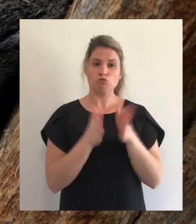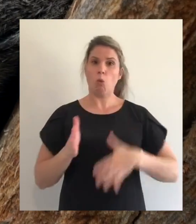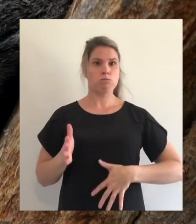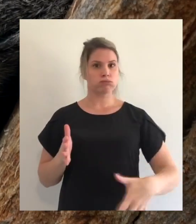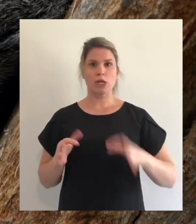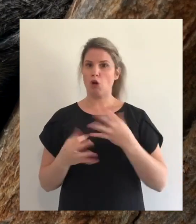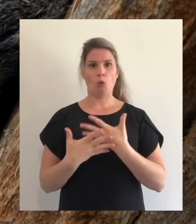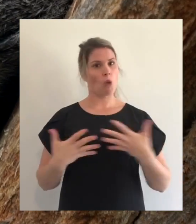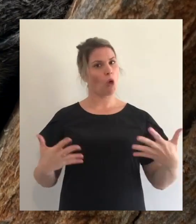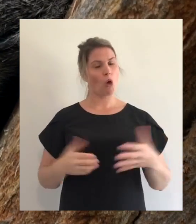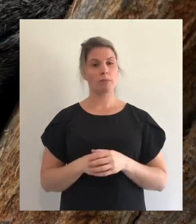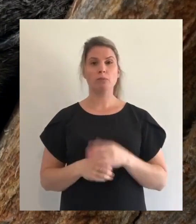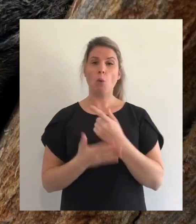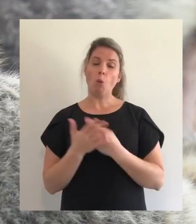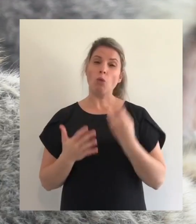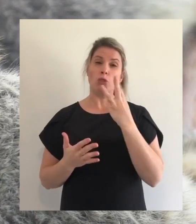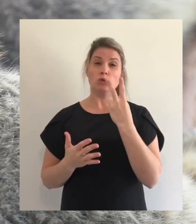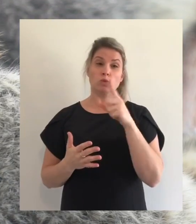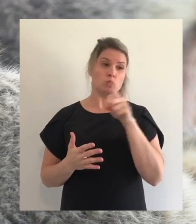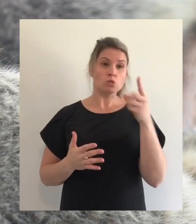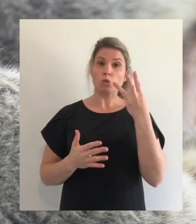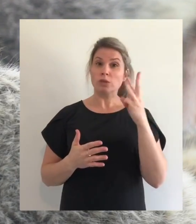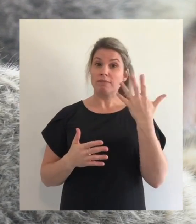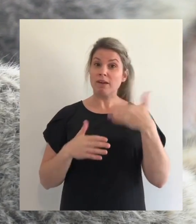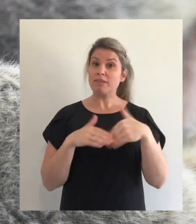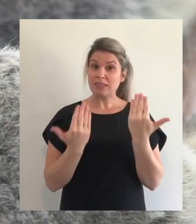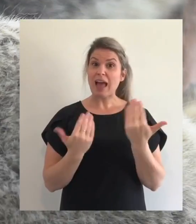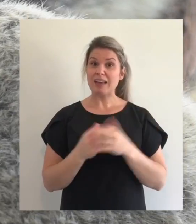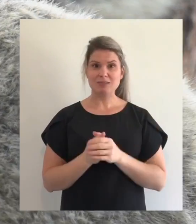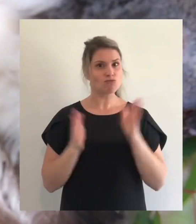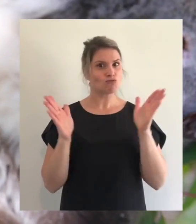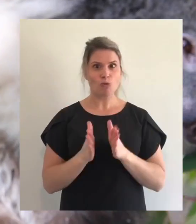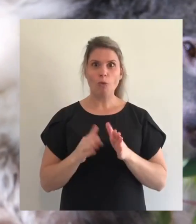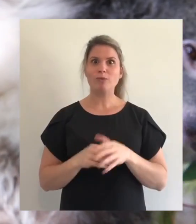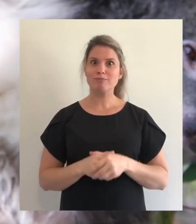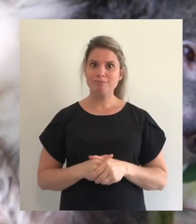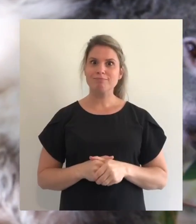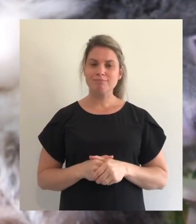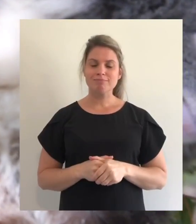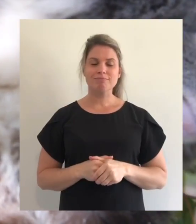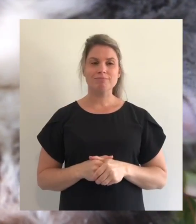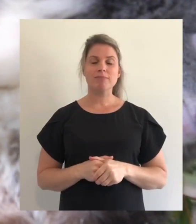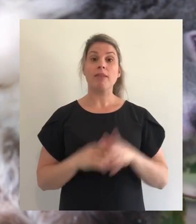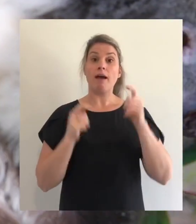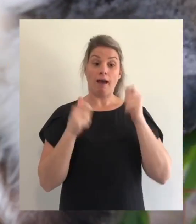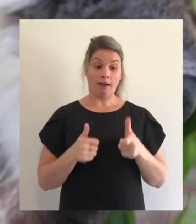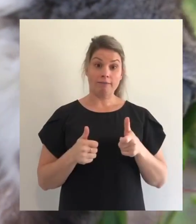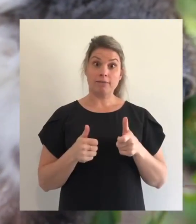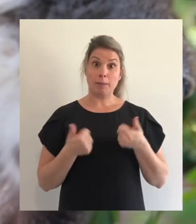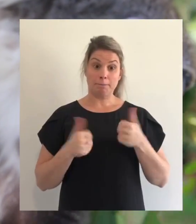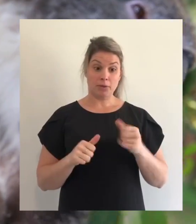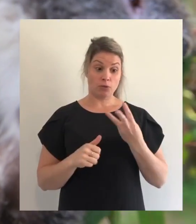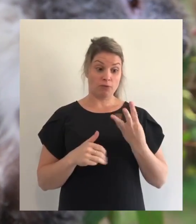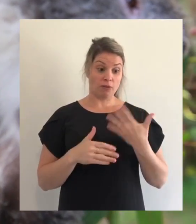koalas, it's only around 32 to 35 days, a really short amount of time for a pregnancy. And after that time, they give birth to a really tiny,